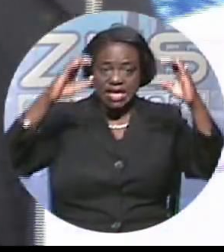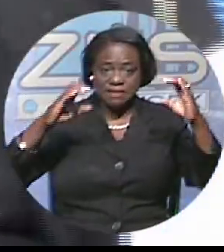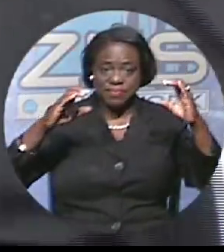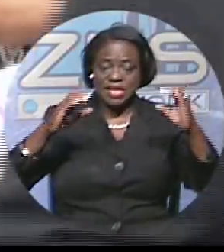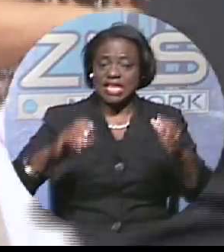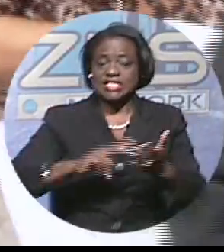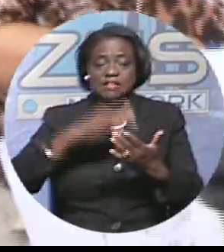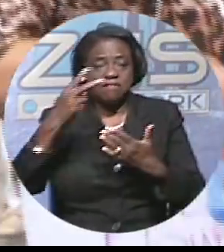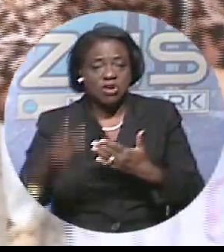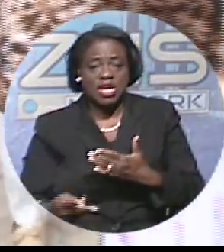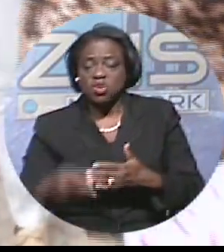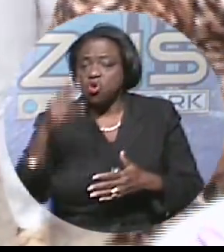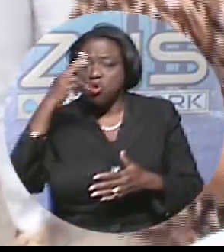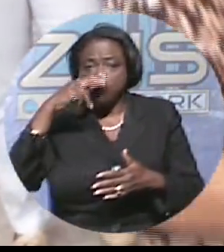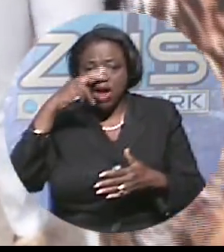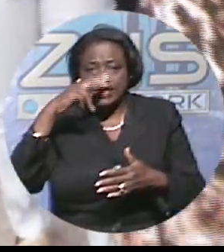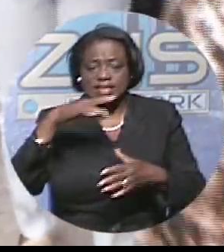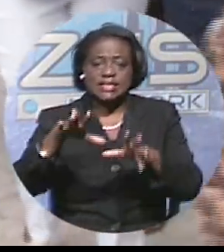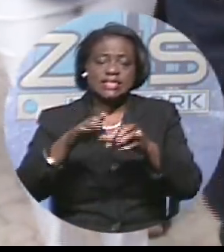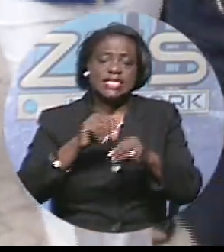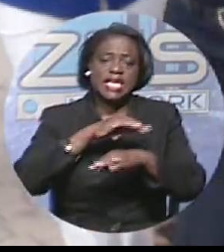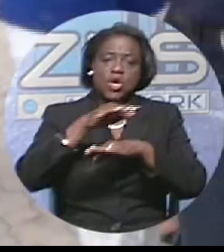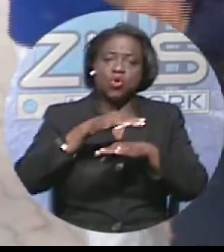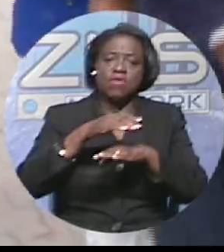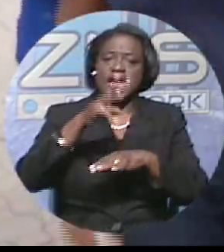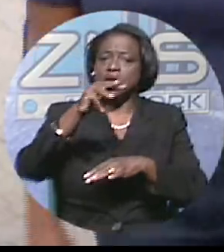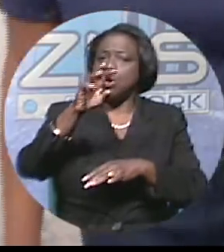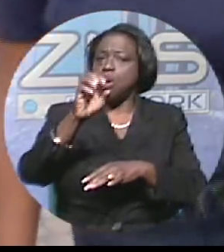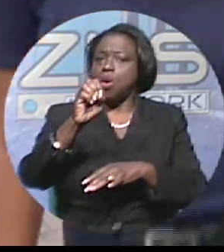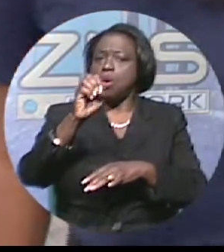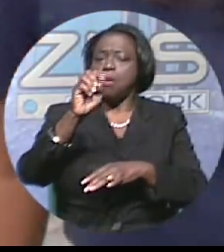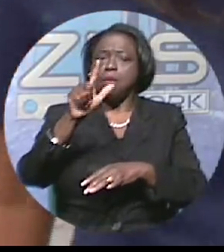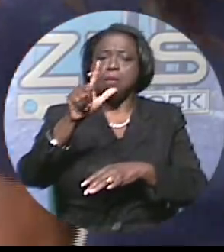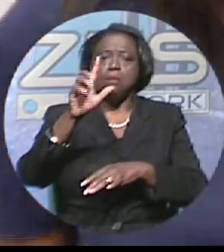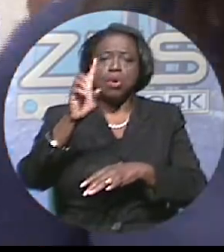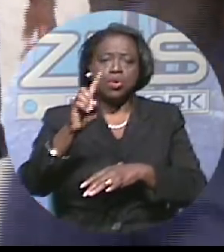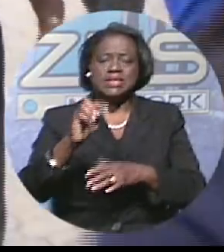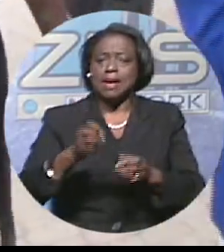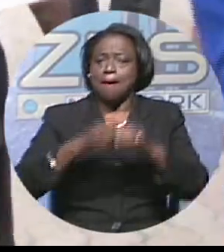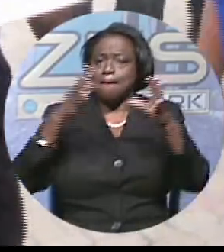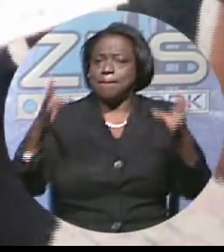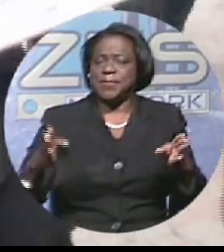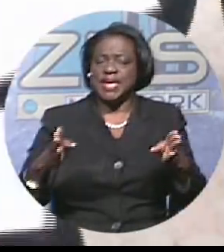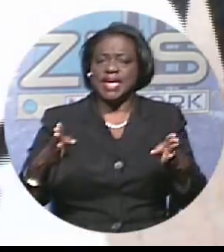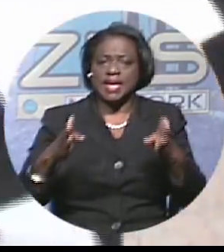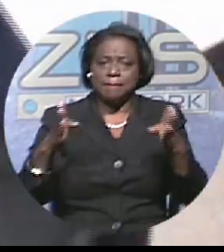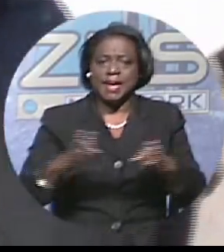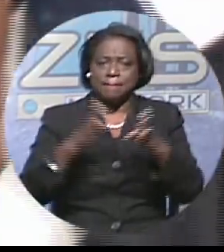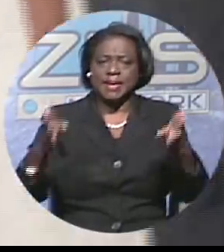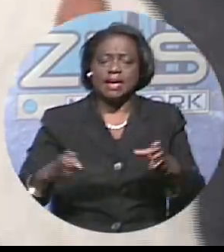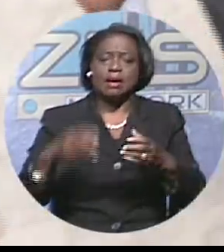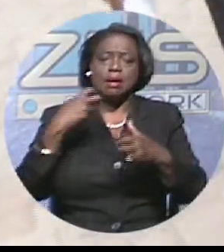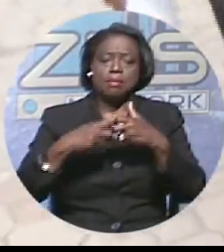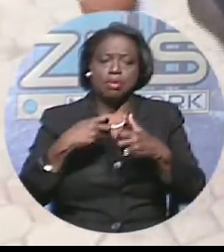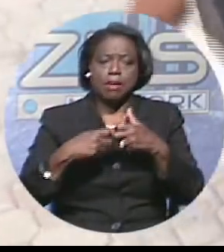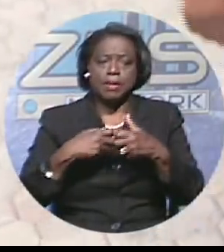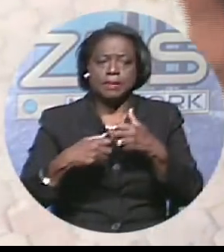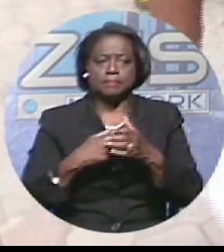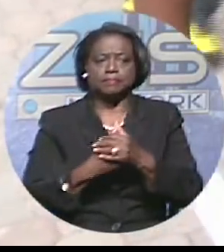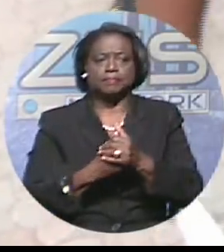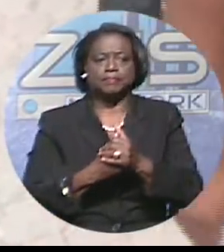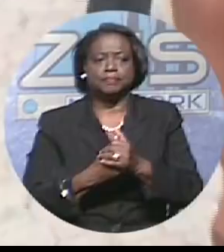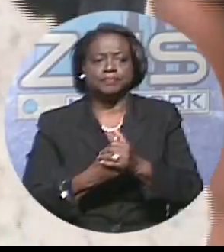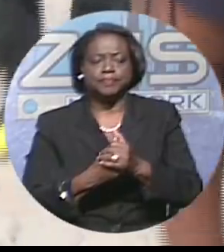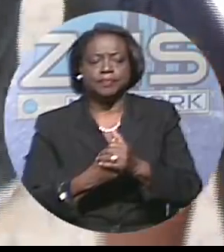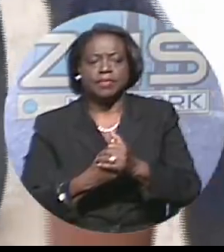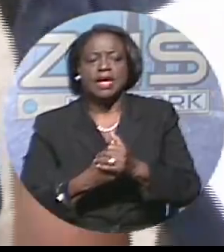taken over, and mold is a big problem. Well, a team from Environmental Health was at the building today putting measures in place to address the